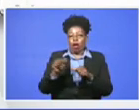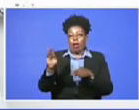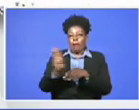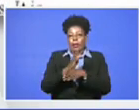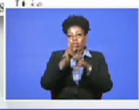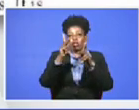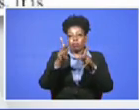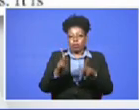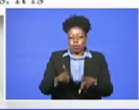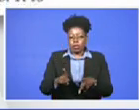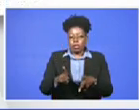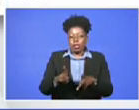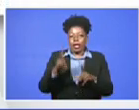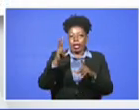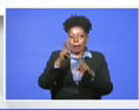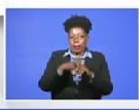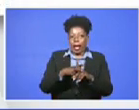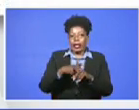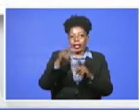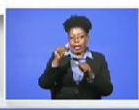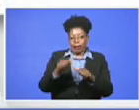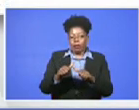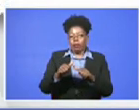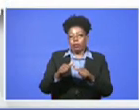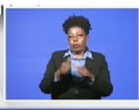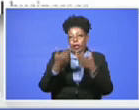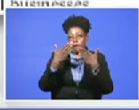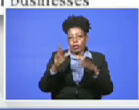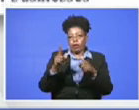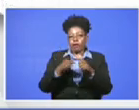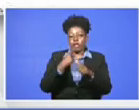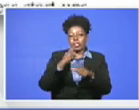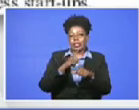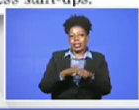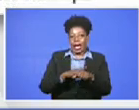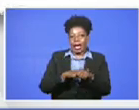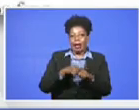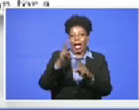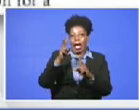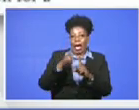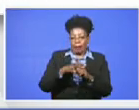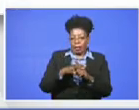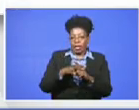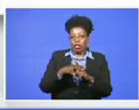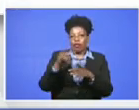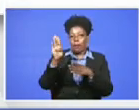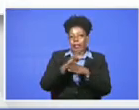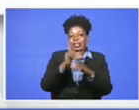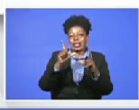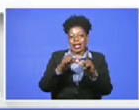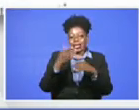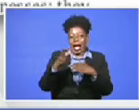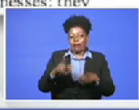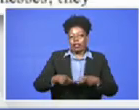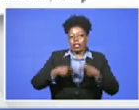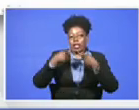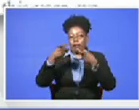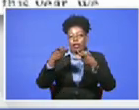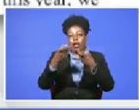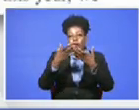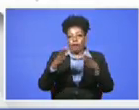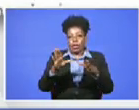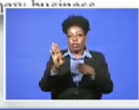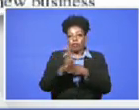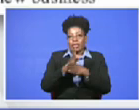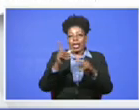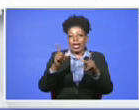persons applying are eligible when they complete a first-time application for a business license after submitting a completed